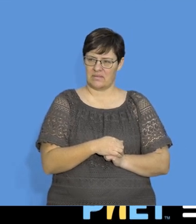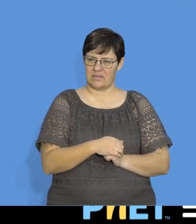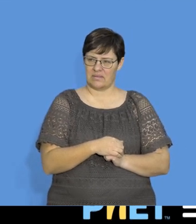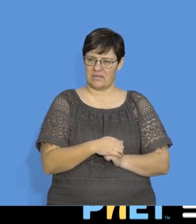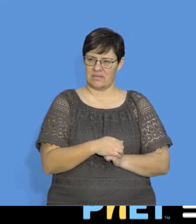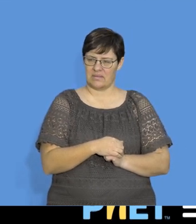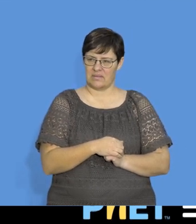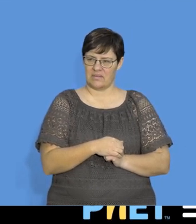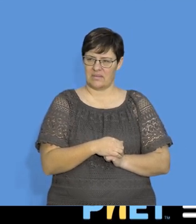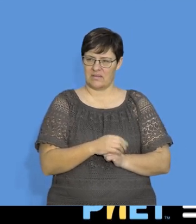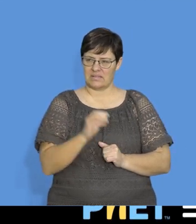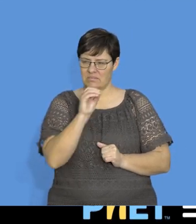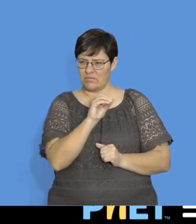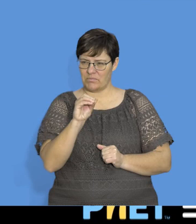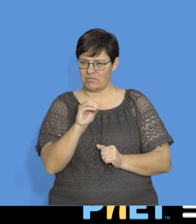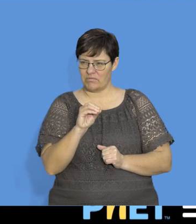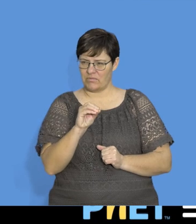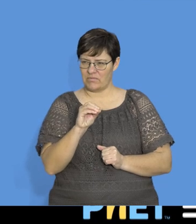0.99. Let's move this one.